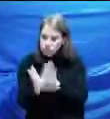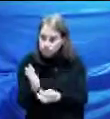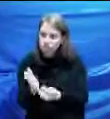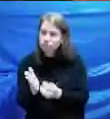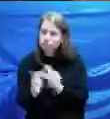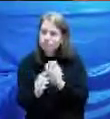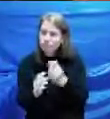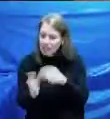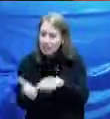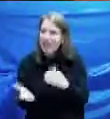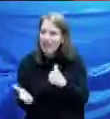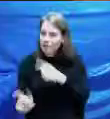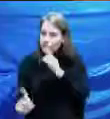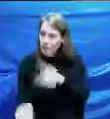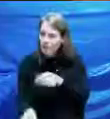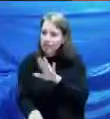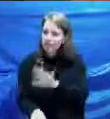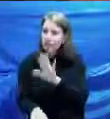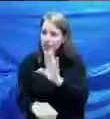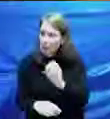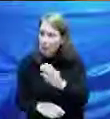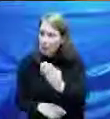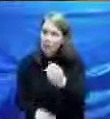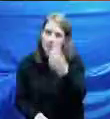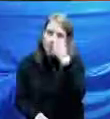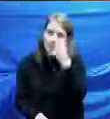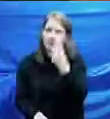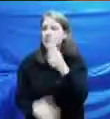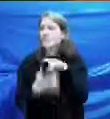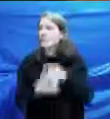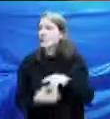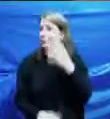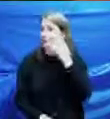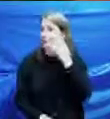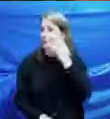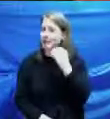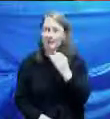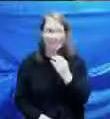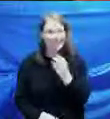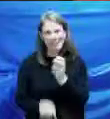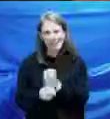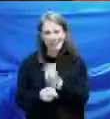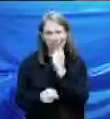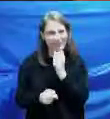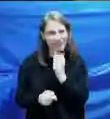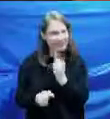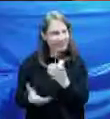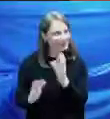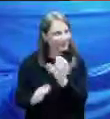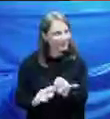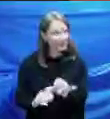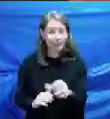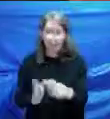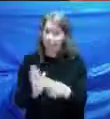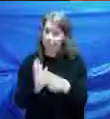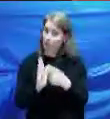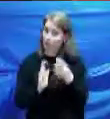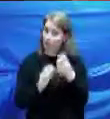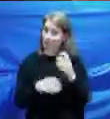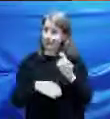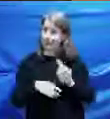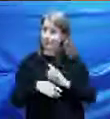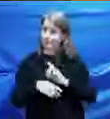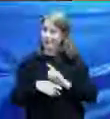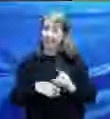own connection to the text based on their own experience, to not make room for that in the classroom. Right. So it actually requires some discipline and a little bit of letting